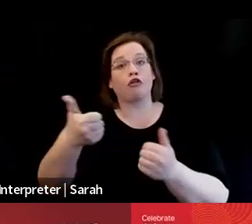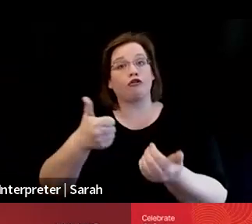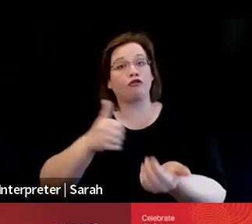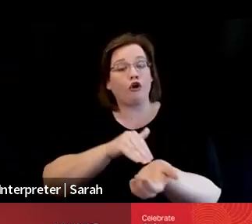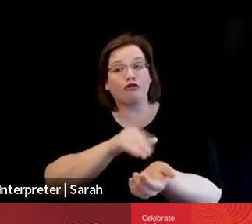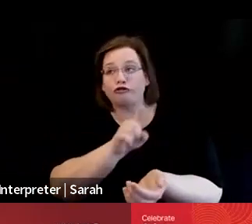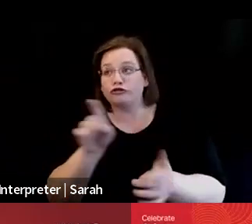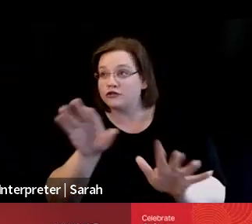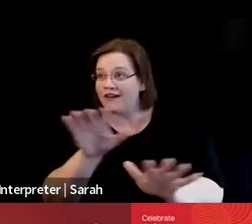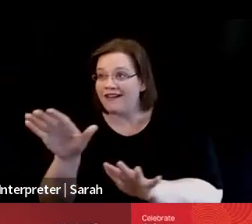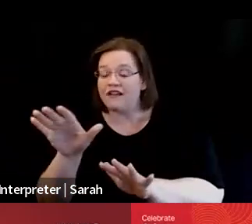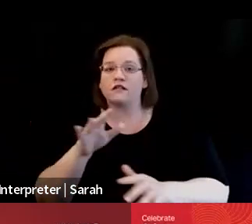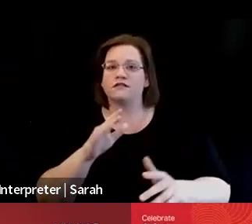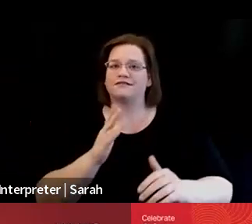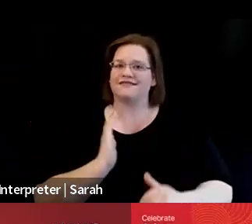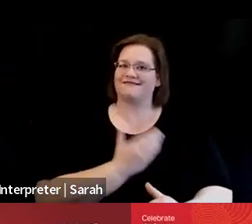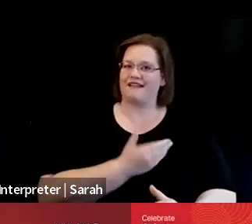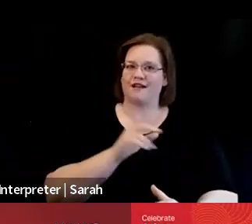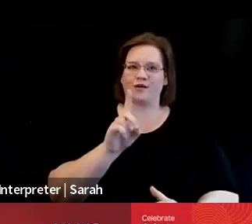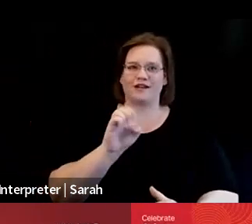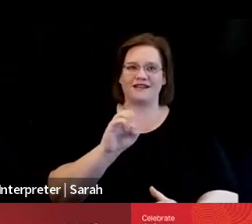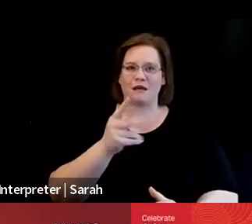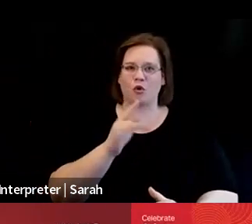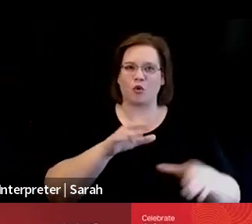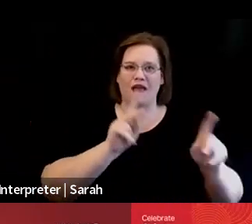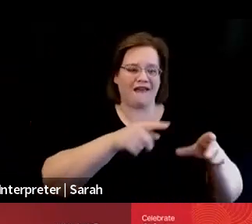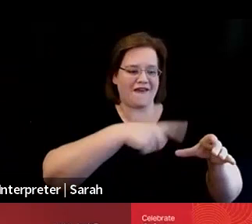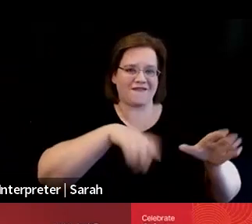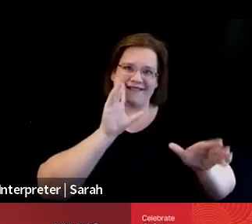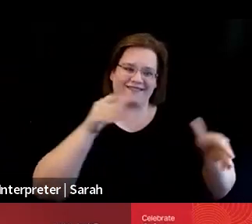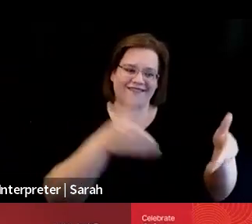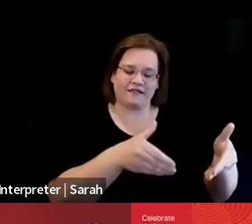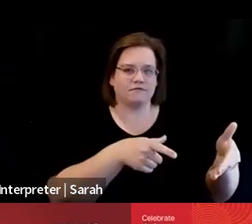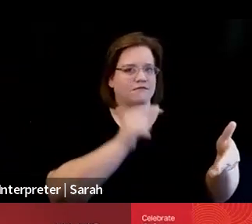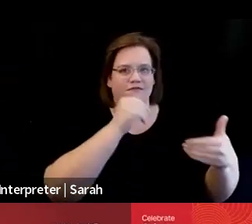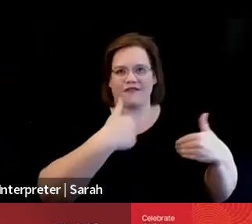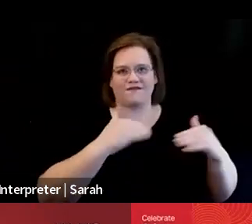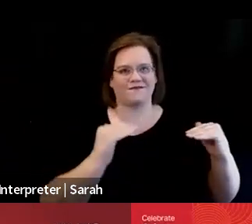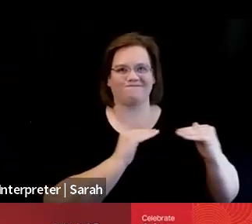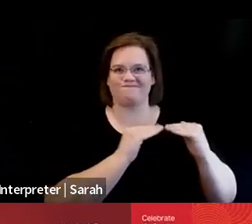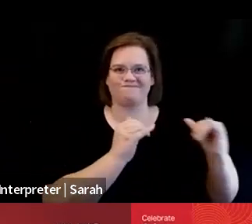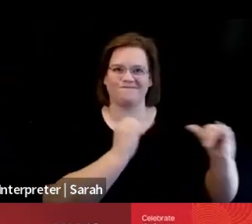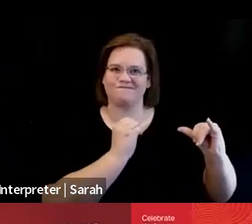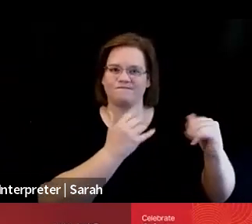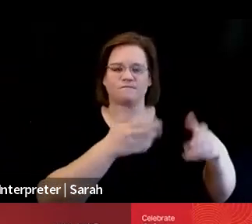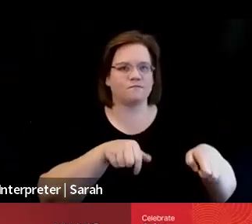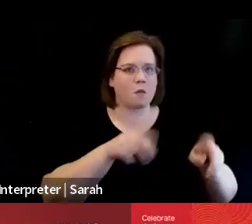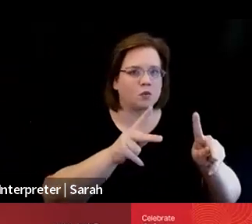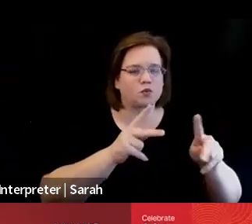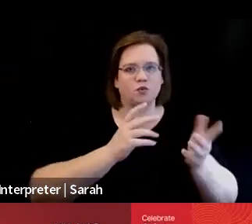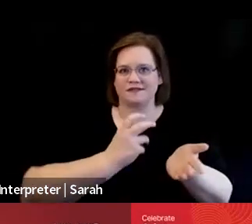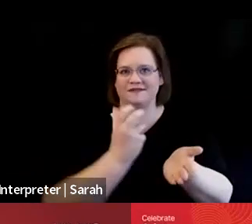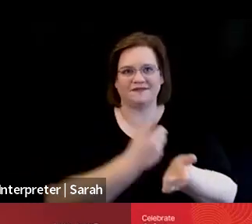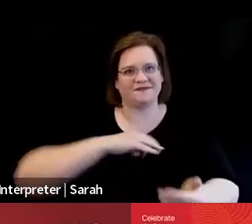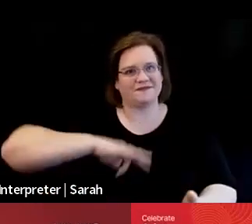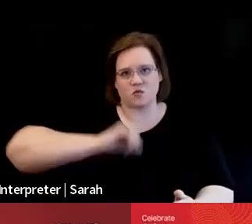there. I don't think a lot of our demographics necessarily have that opportunity or advantage at all. And